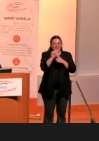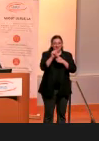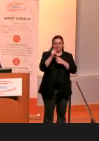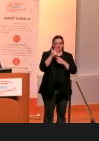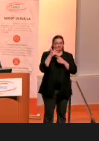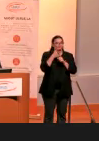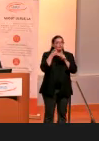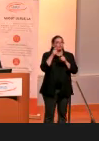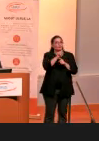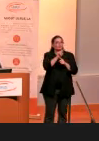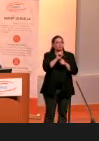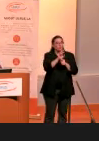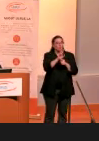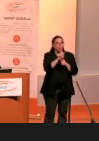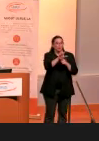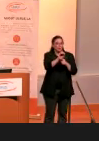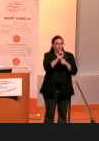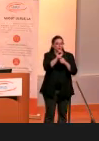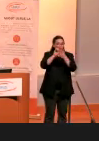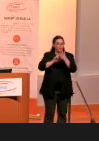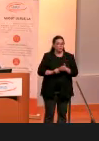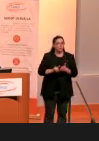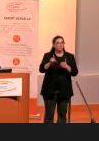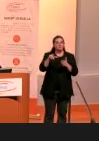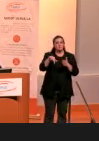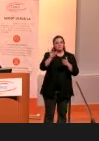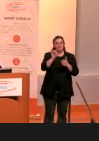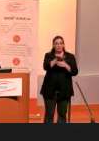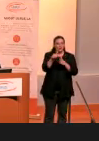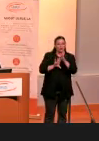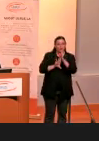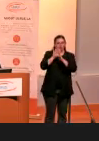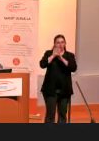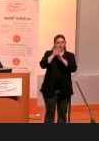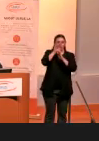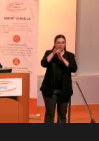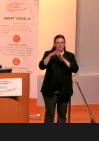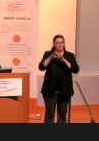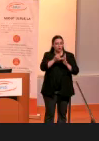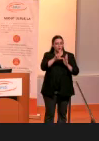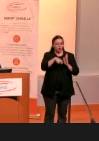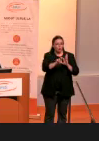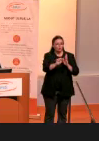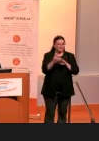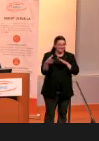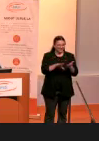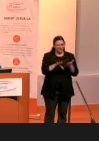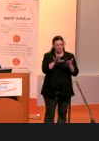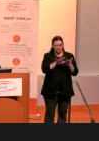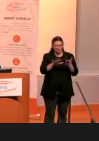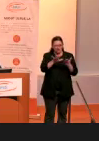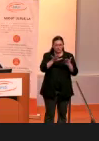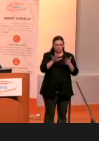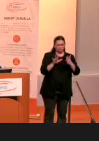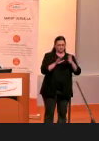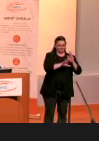Toronto that there's another peak of death in patients with lupus, starting about 8 years after patients have had